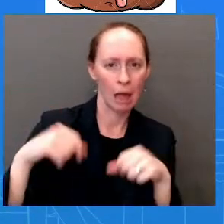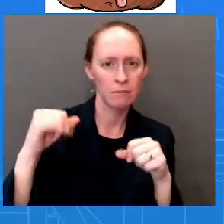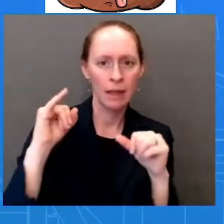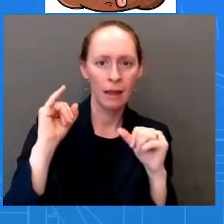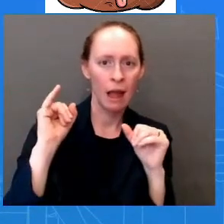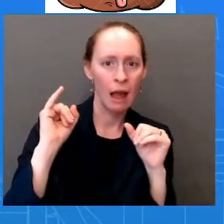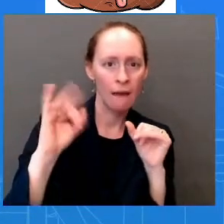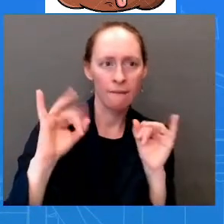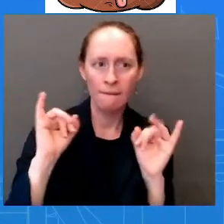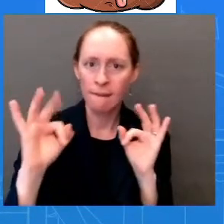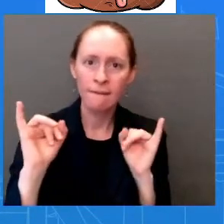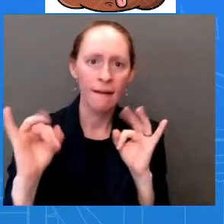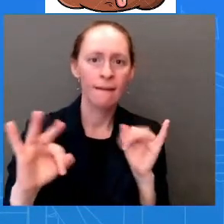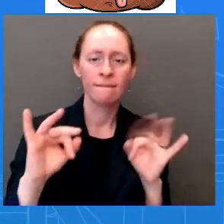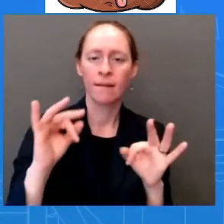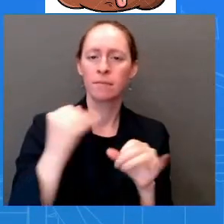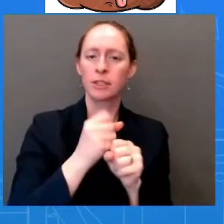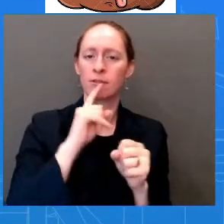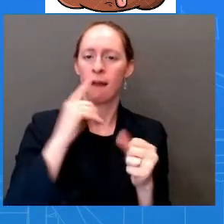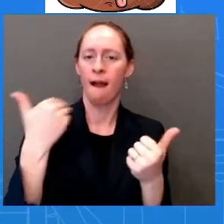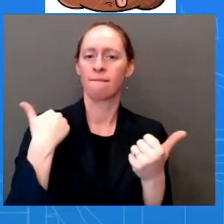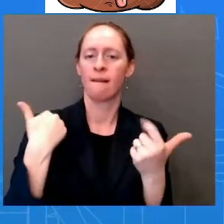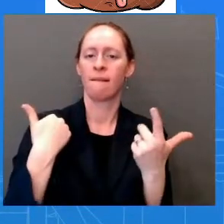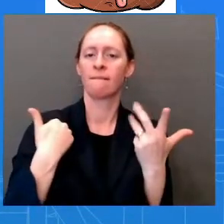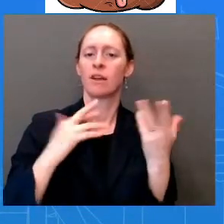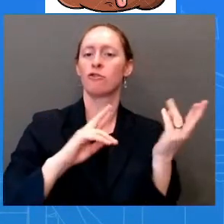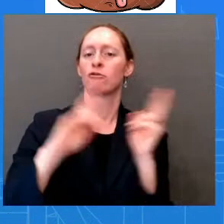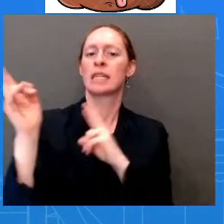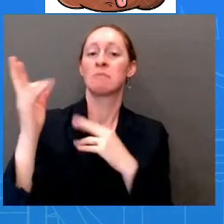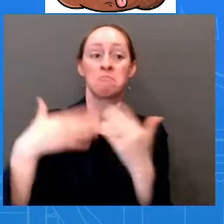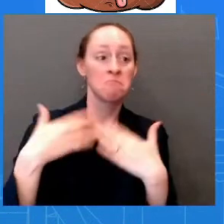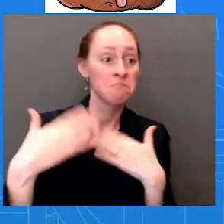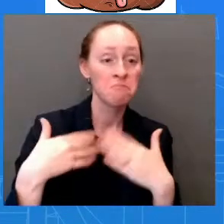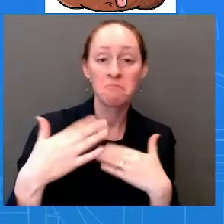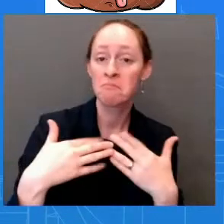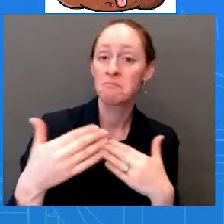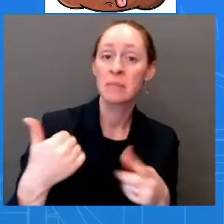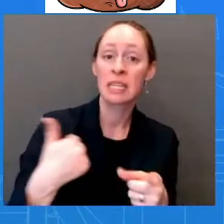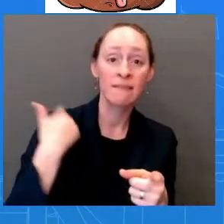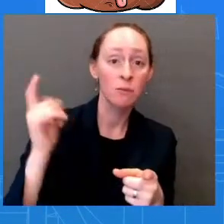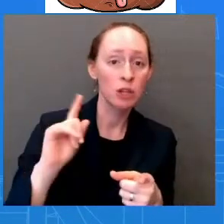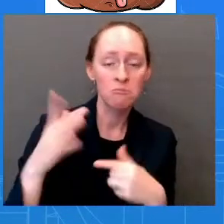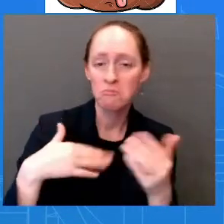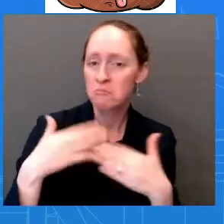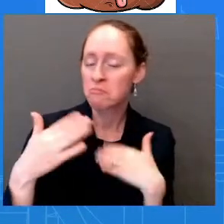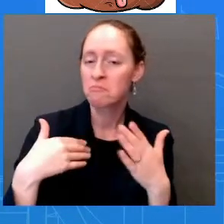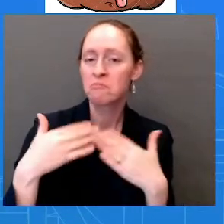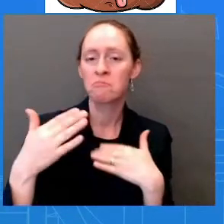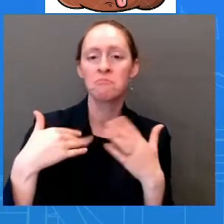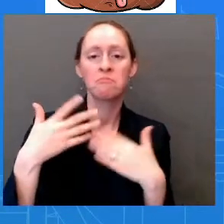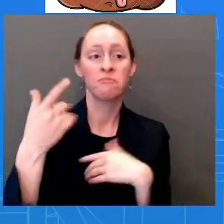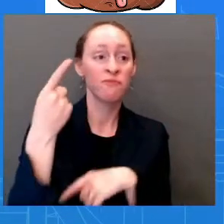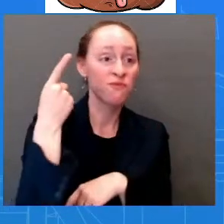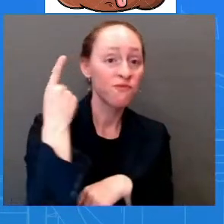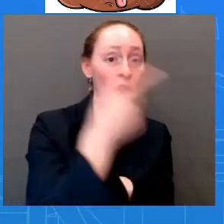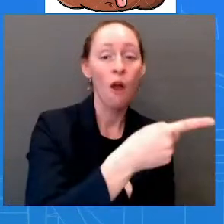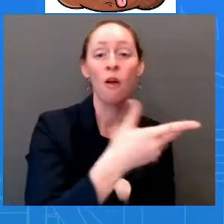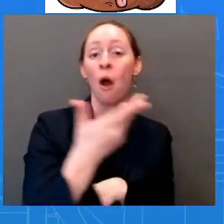for Americans wherever they are, in rural areas, in urban areas. And I think that was a really good decision to make